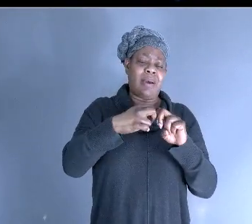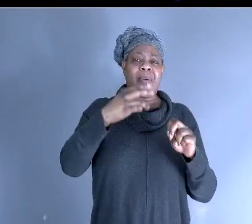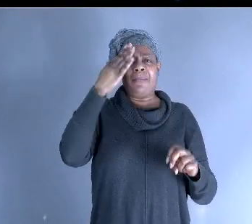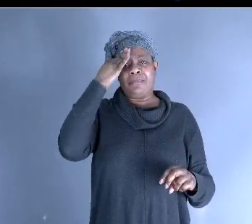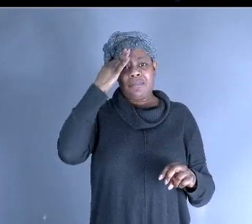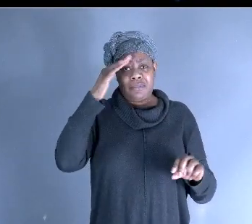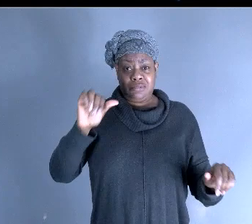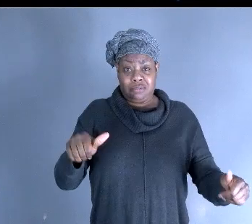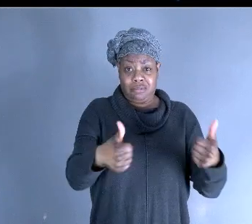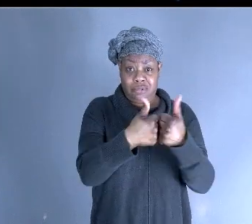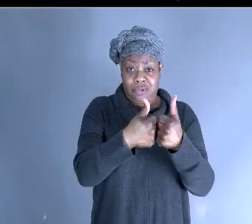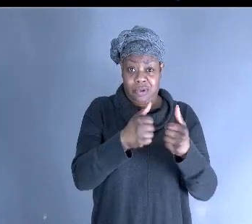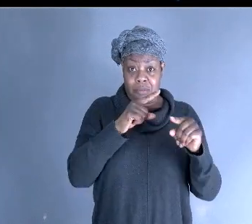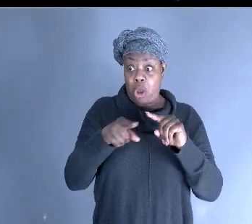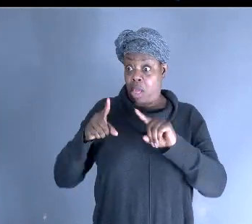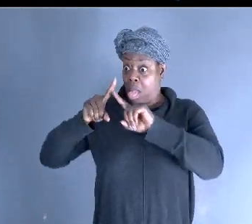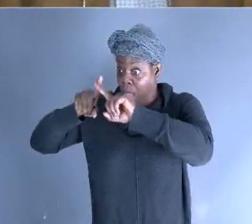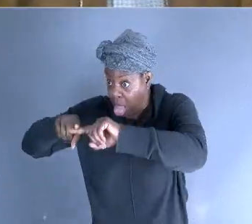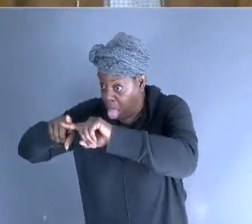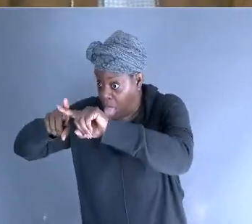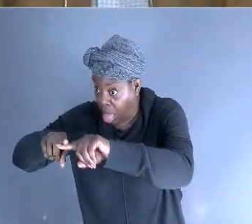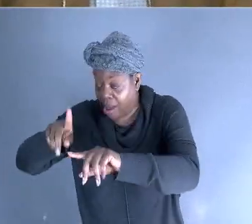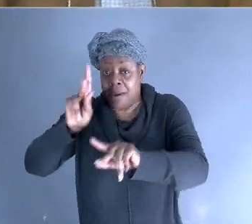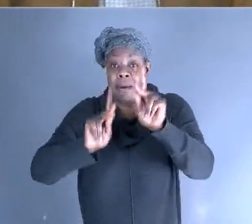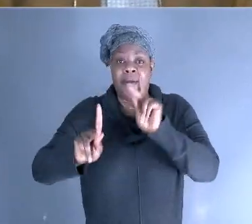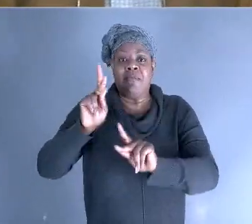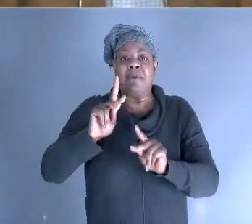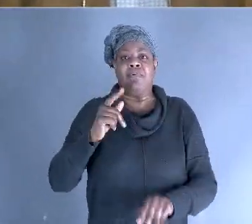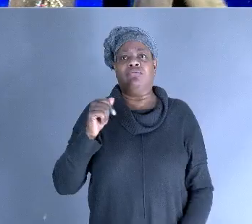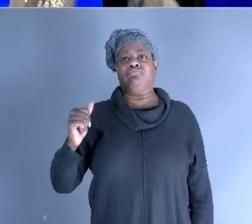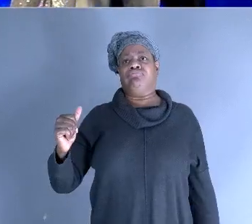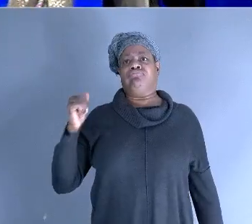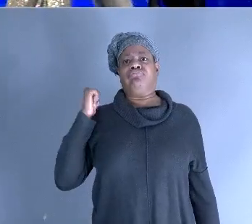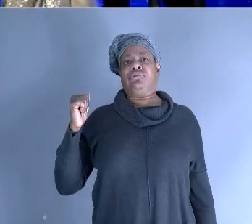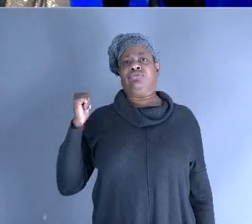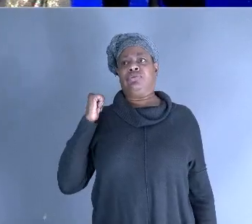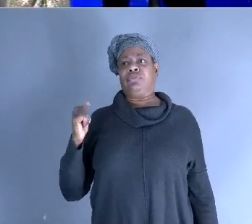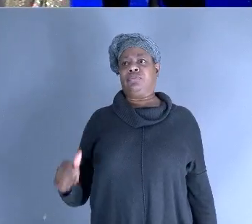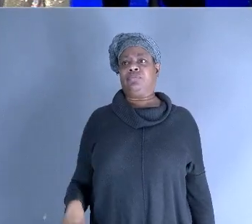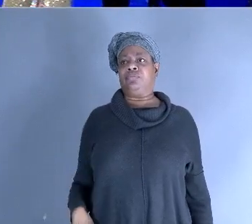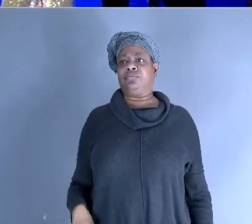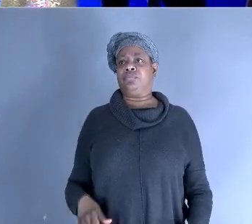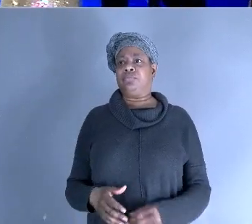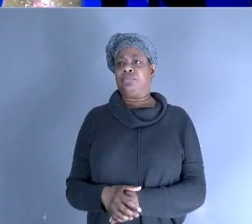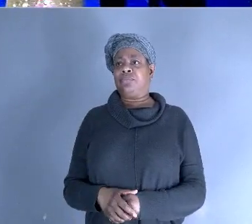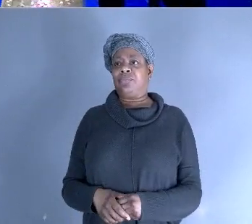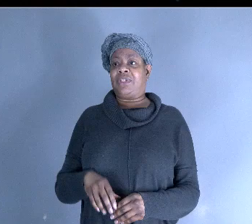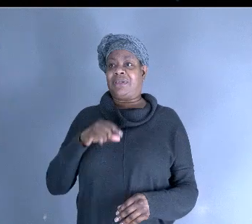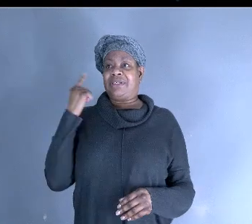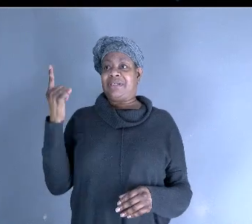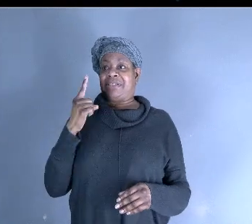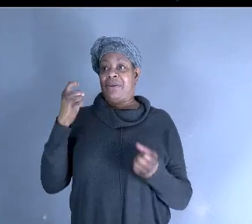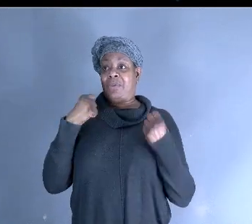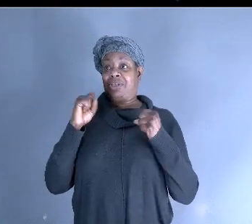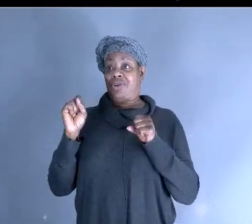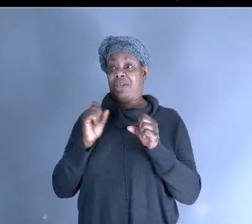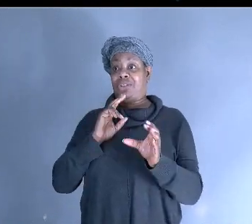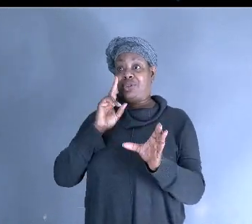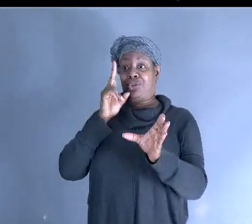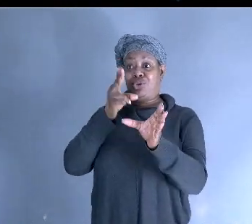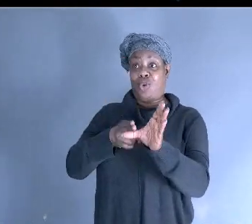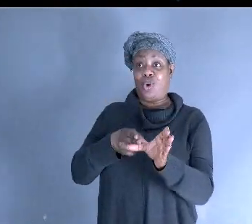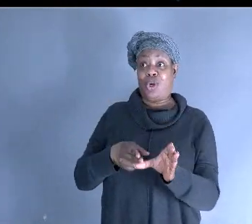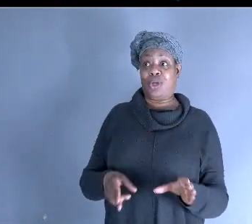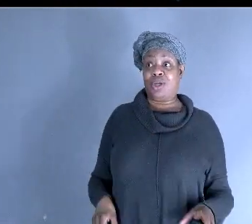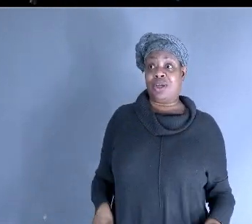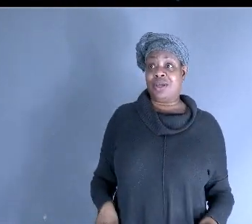allow the opinions of others to, okay, wait a minute. Looks like someone's trying to join the voice